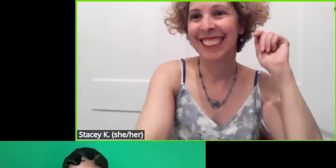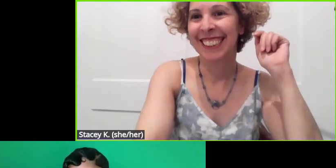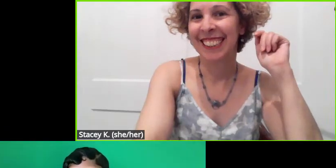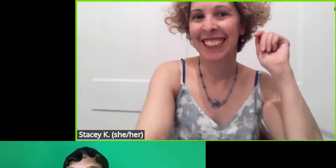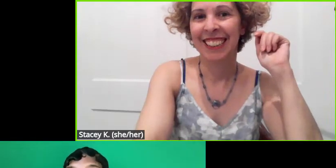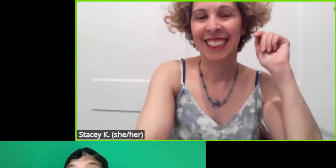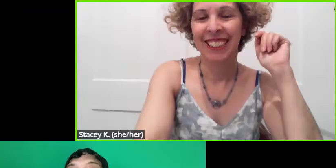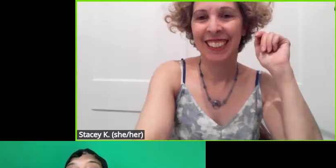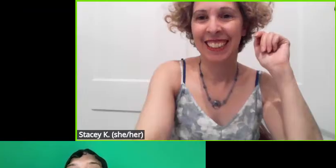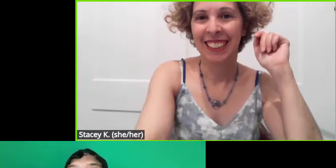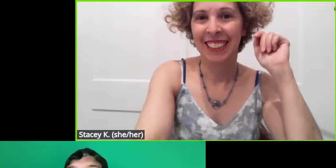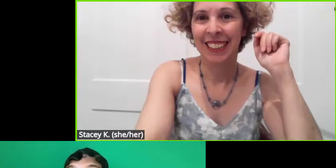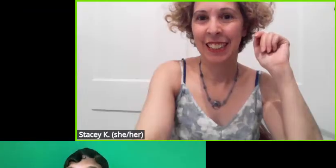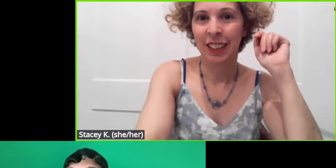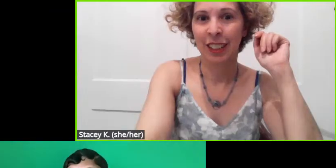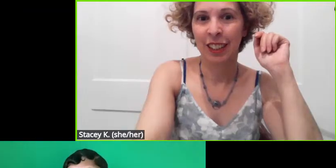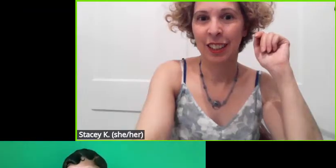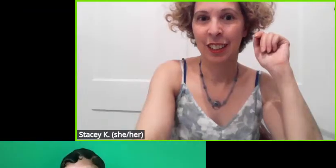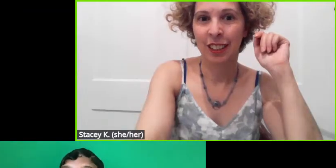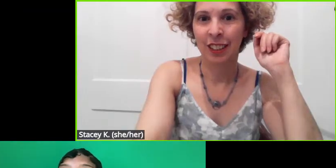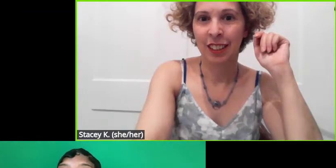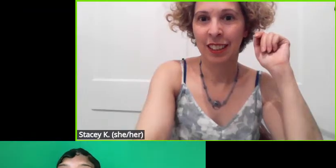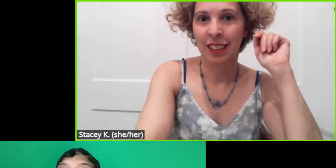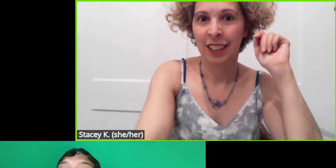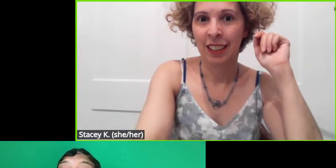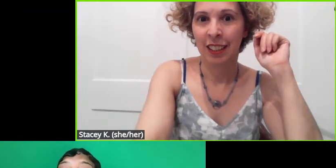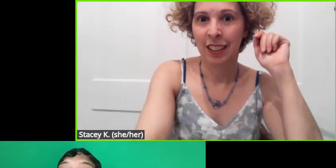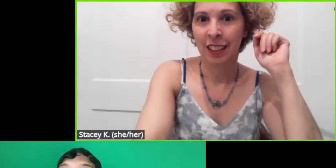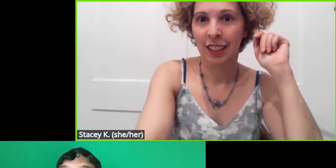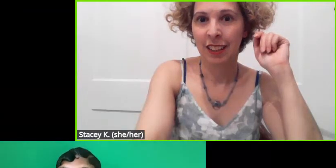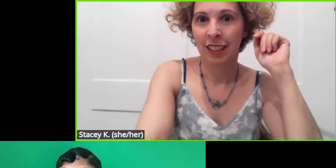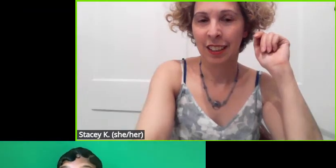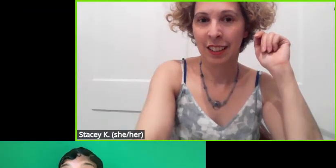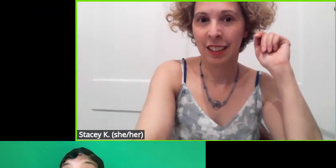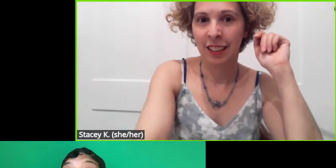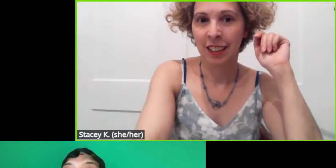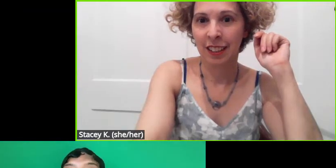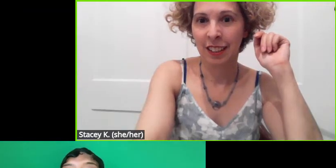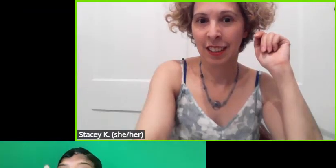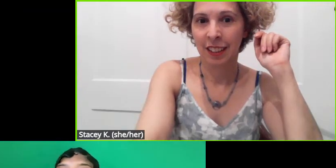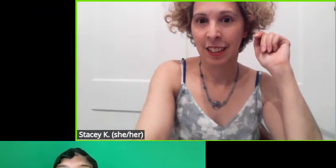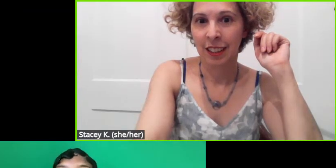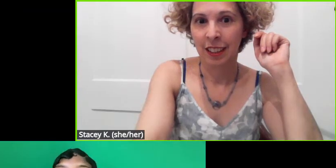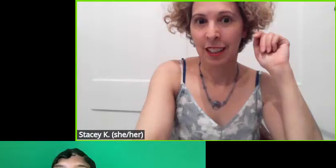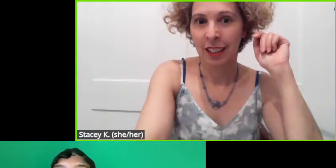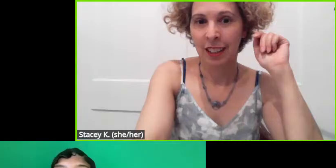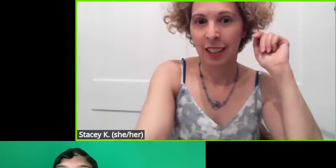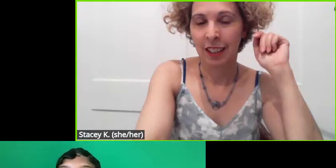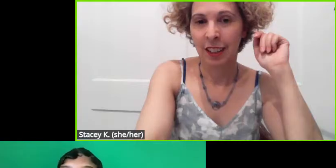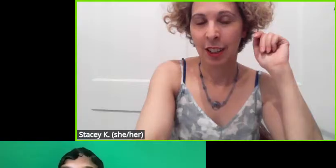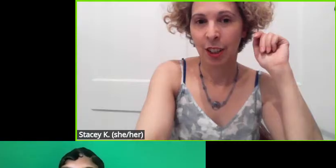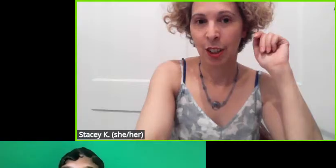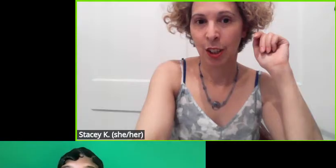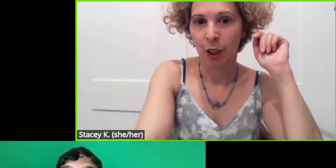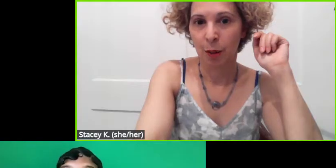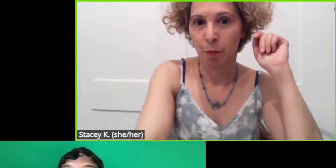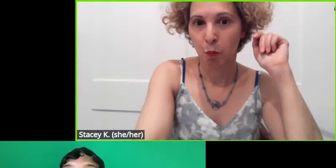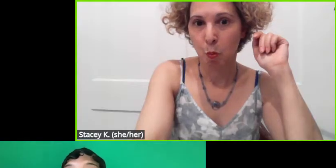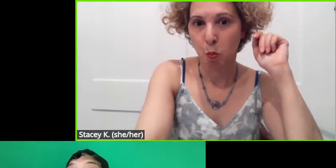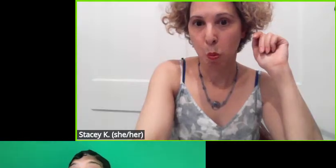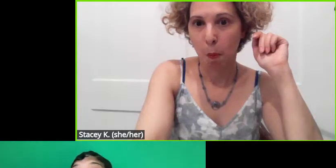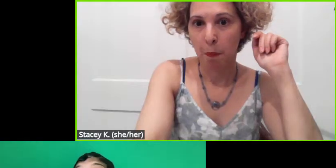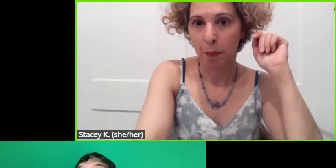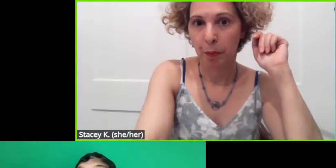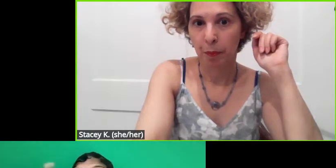water, spoon or chopsticks or other implements to stir the paper and the water in the bowl. Scissors